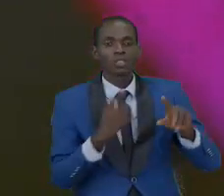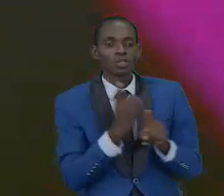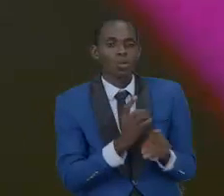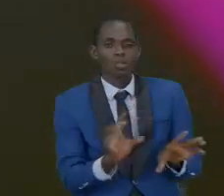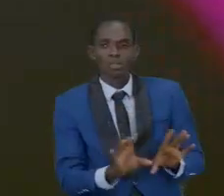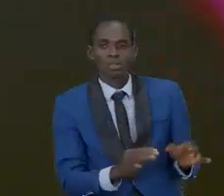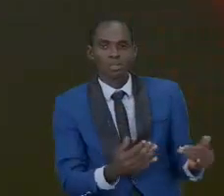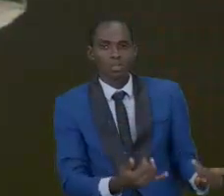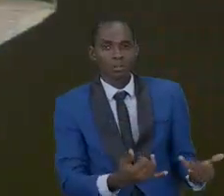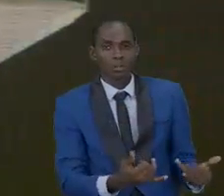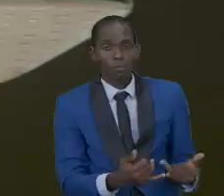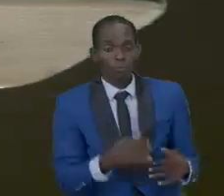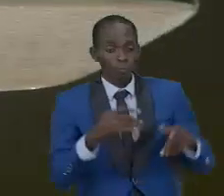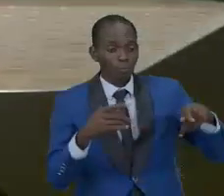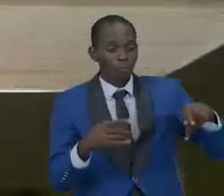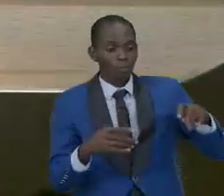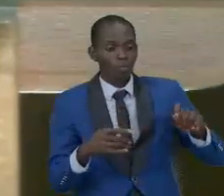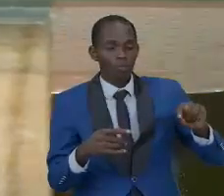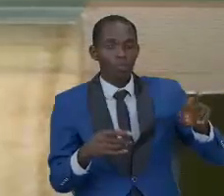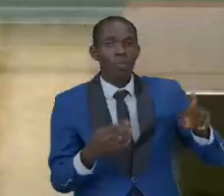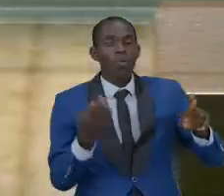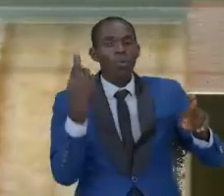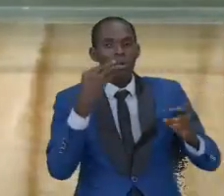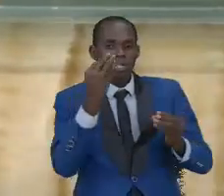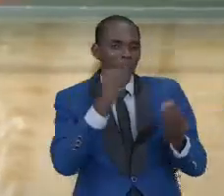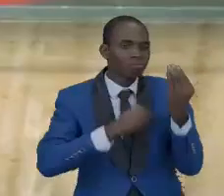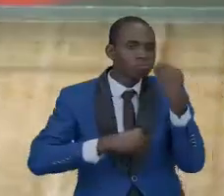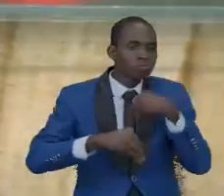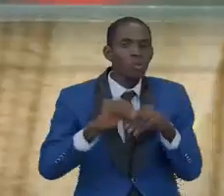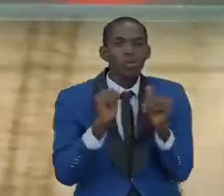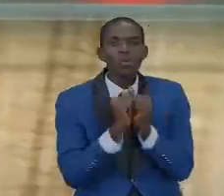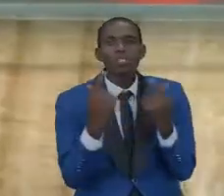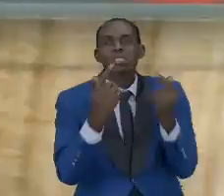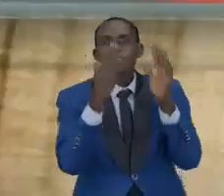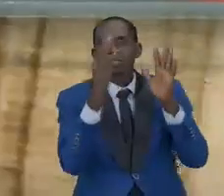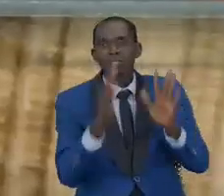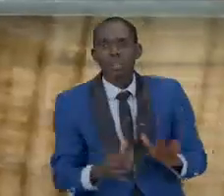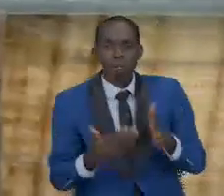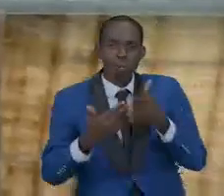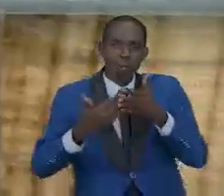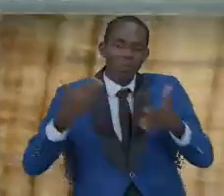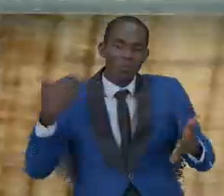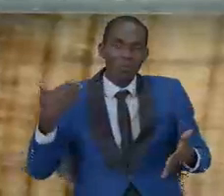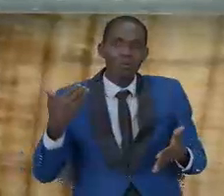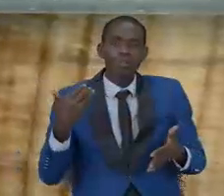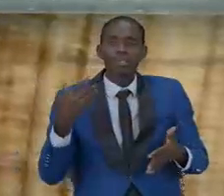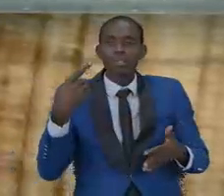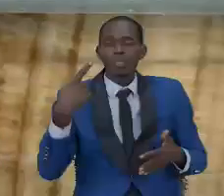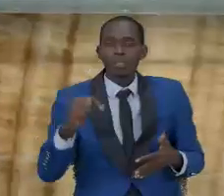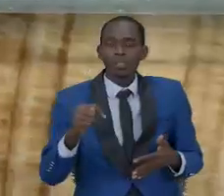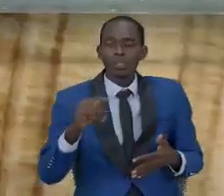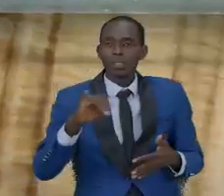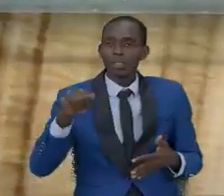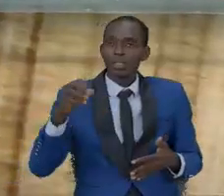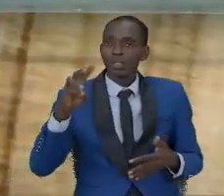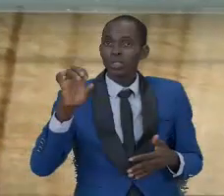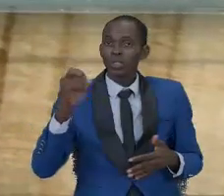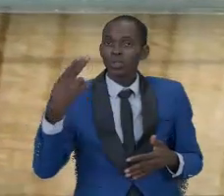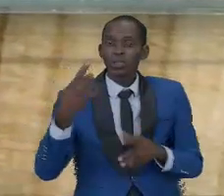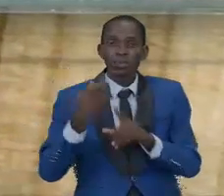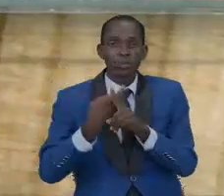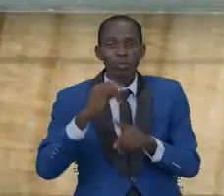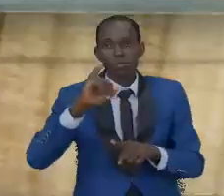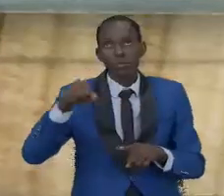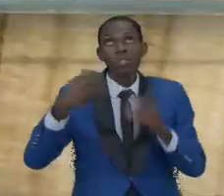it was the itching of the Gentiles before the Jews from Jerusalem came because he believed